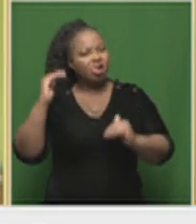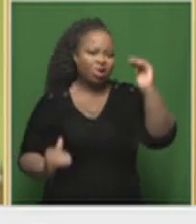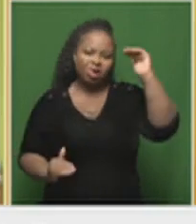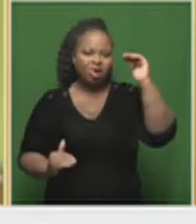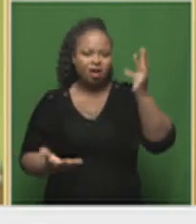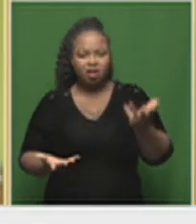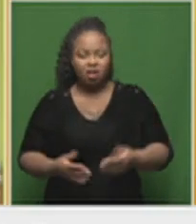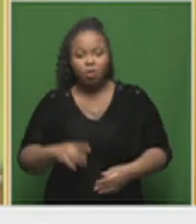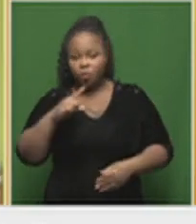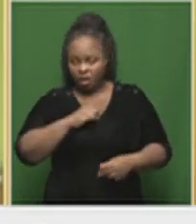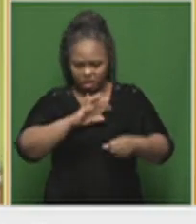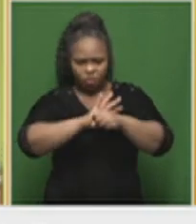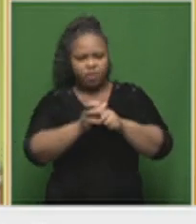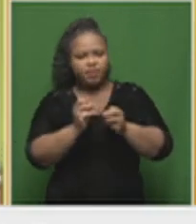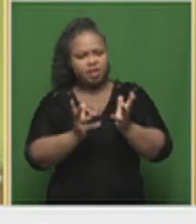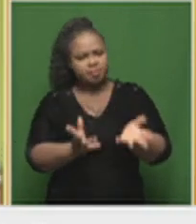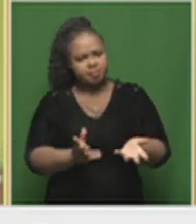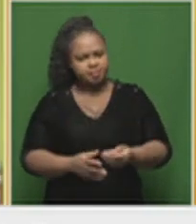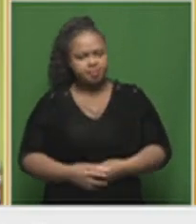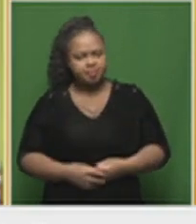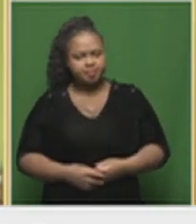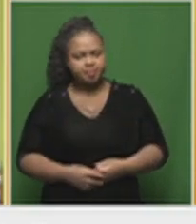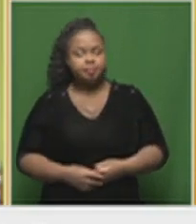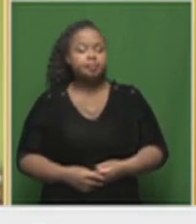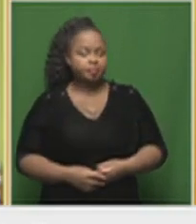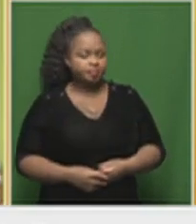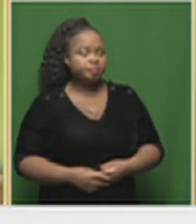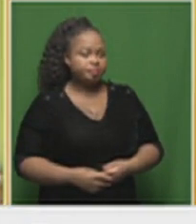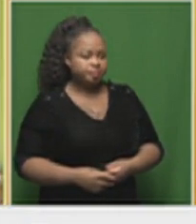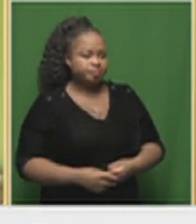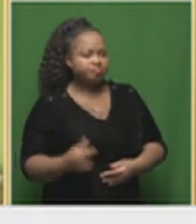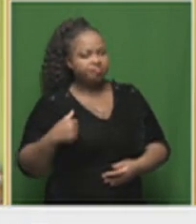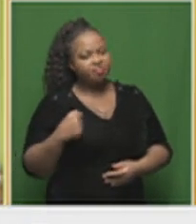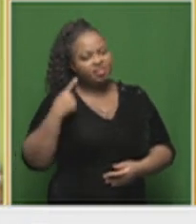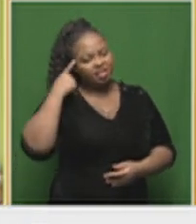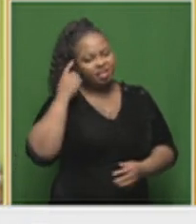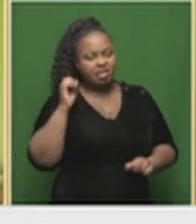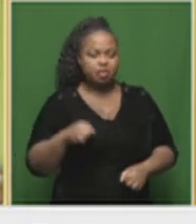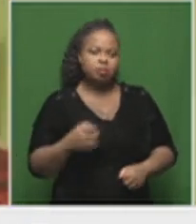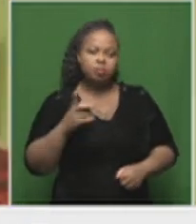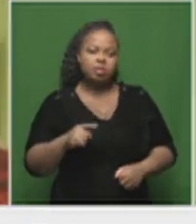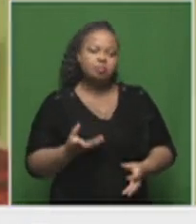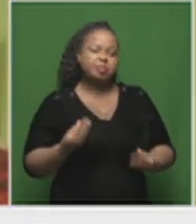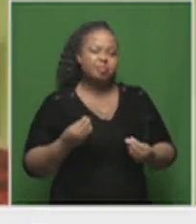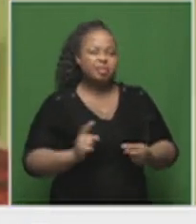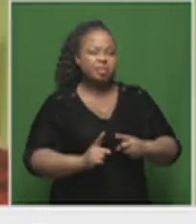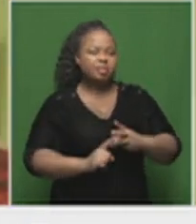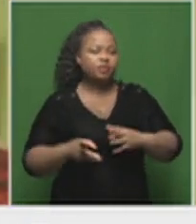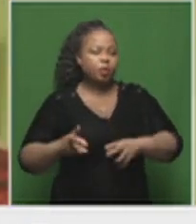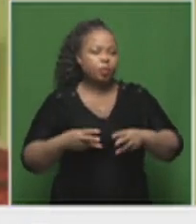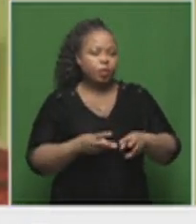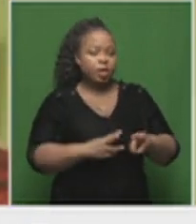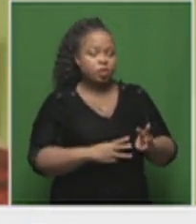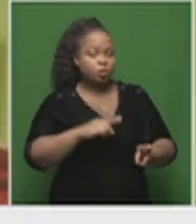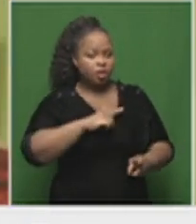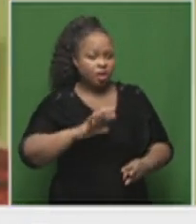pandemic. Yeah, I think certainly there has to be ways and mechanisms where, as Africa, we